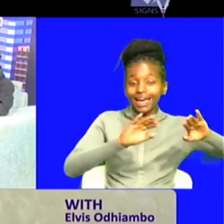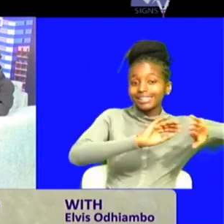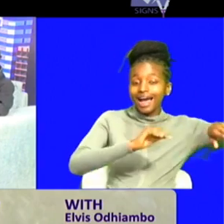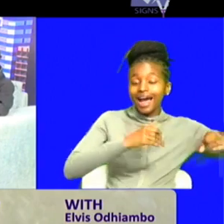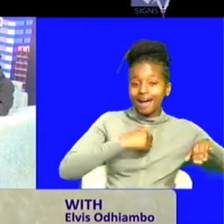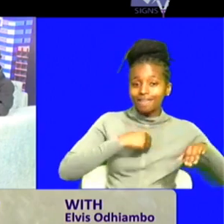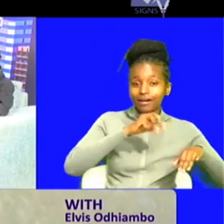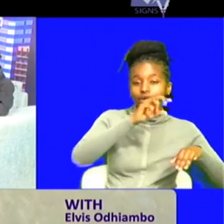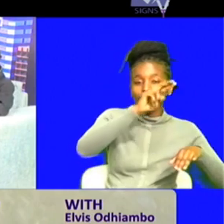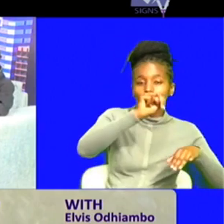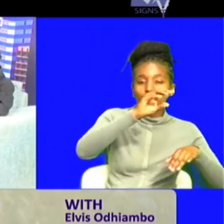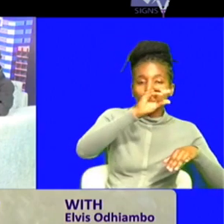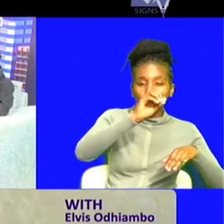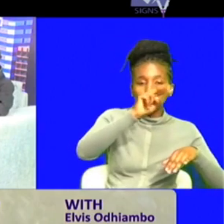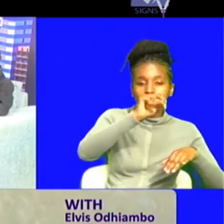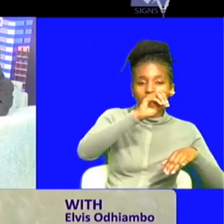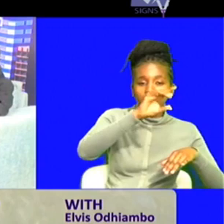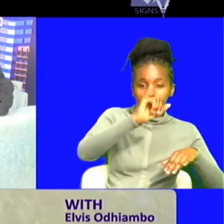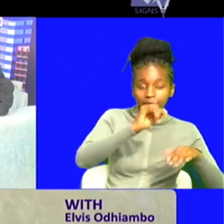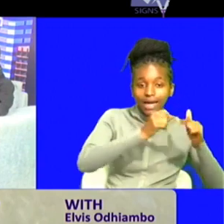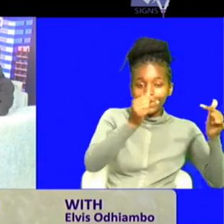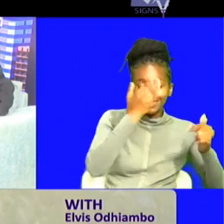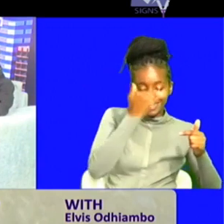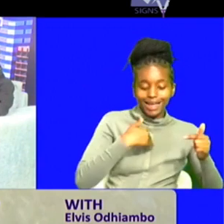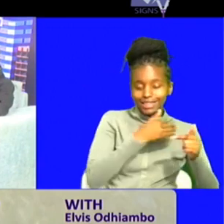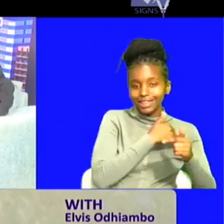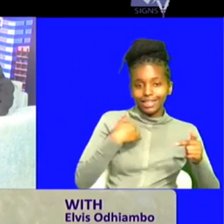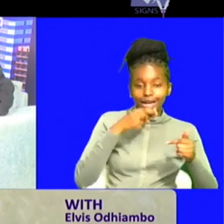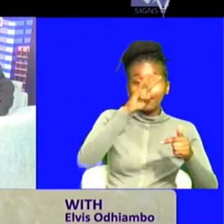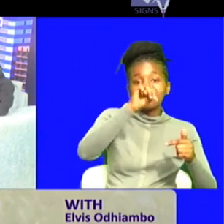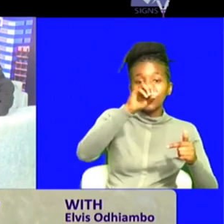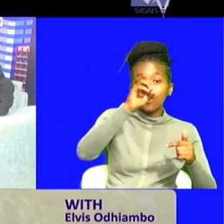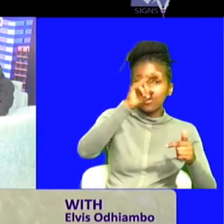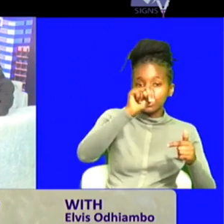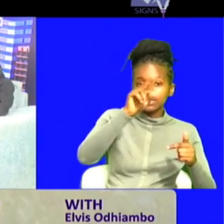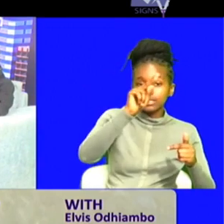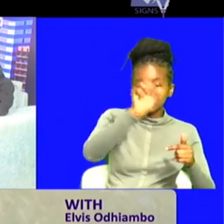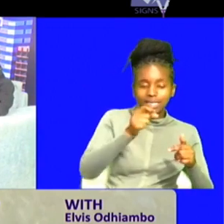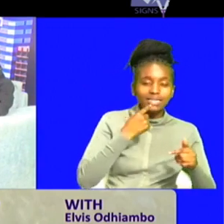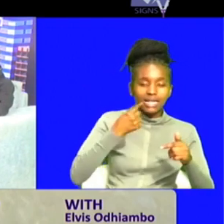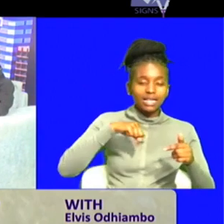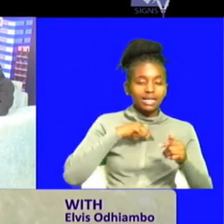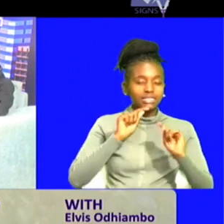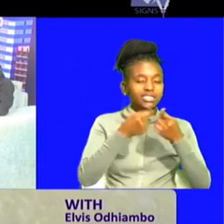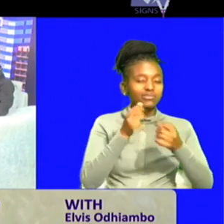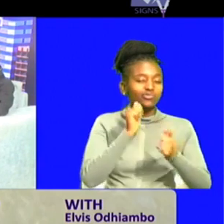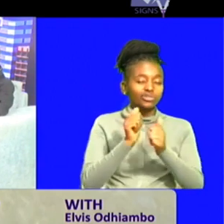and then they have Catholic Monks. That is Group A. Who are the favorites to gain most points?